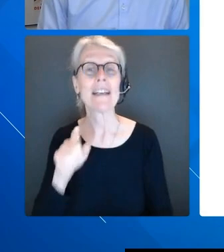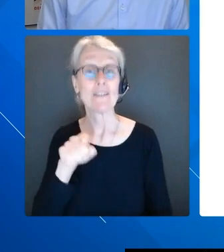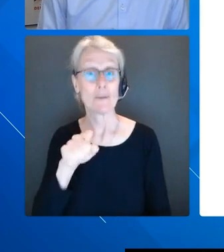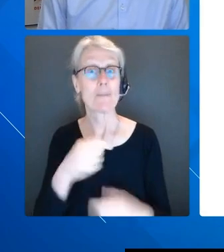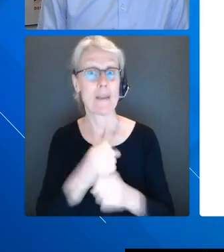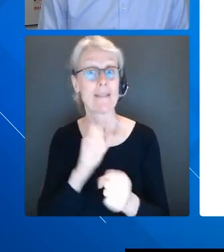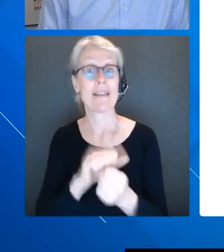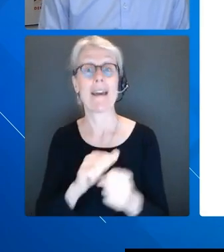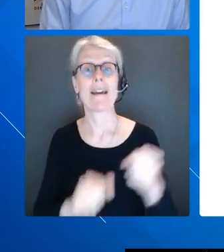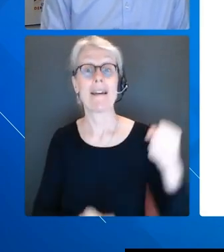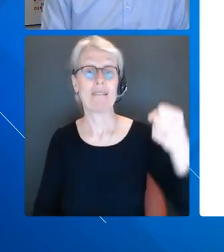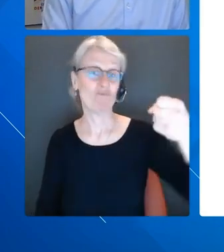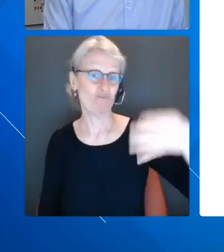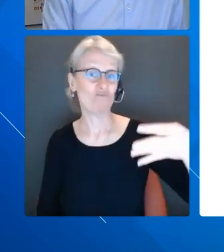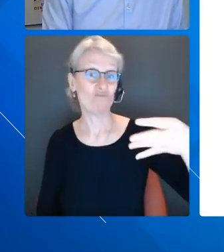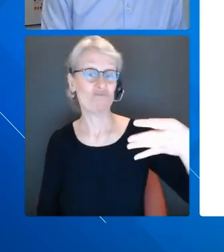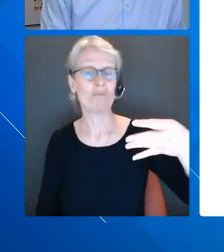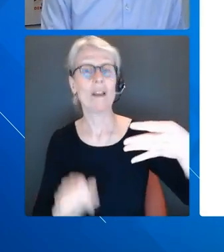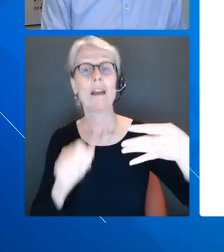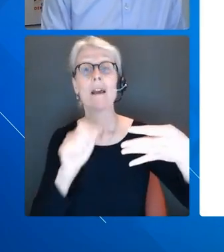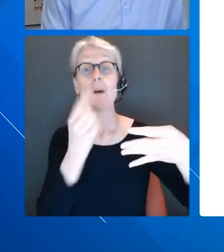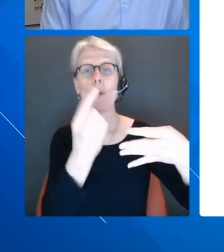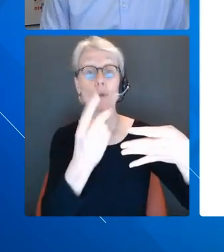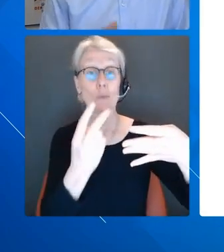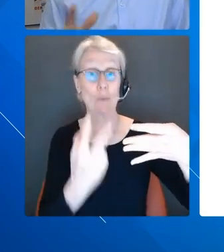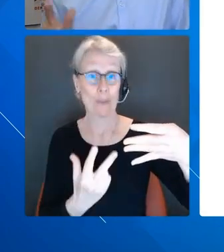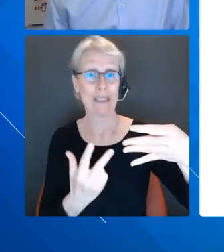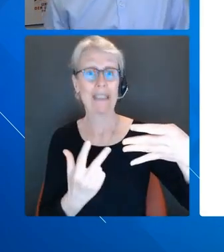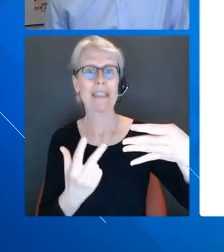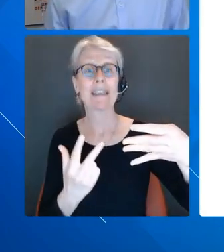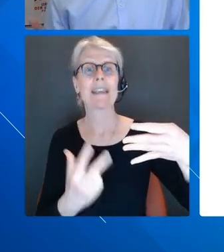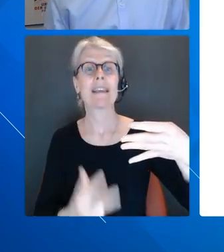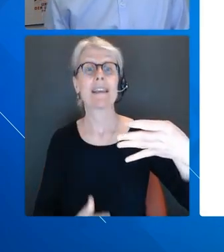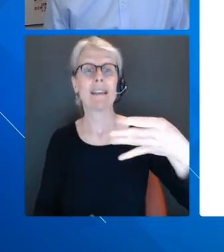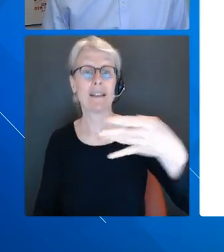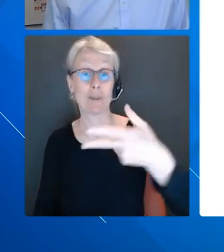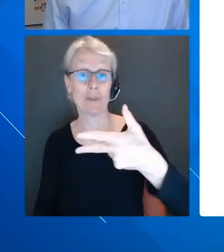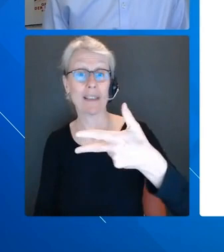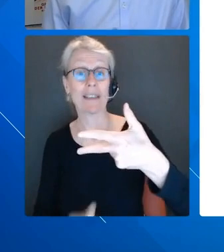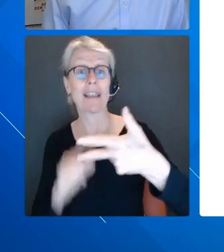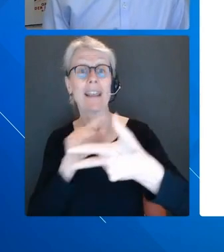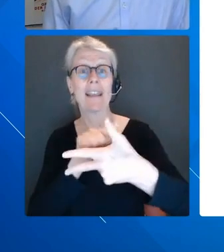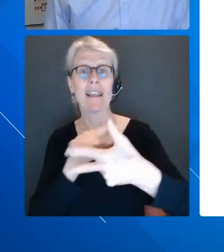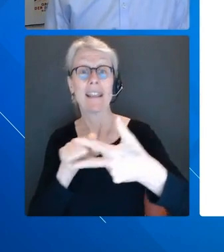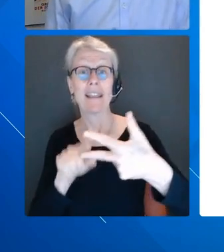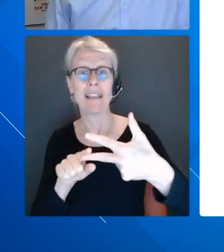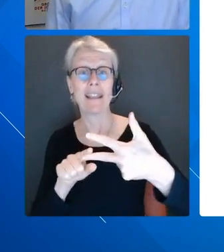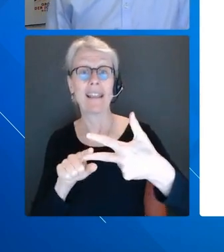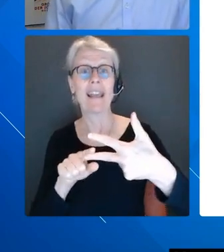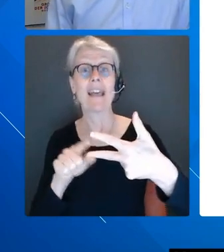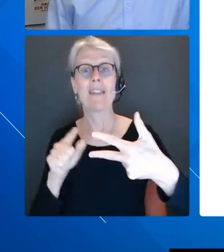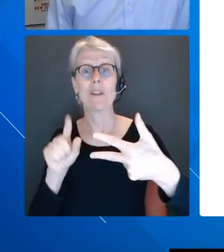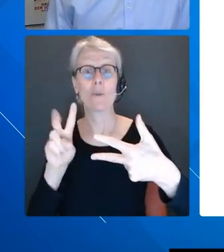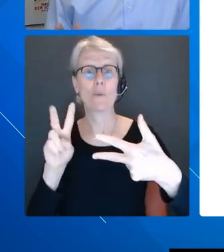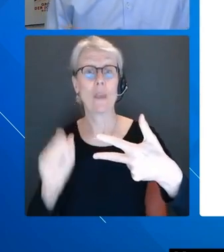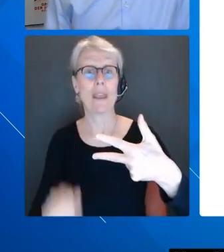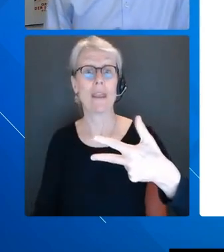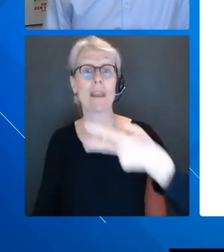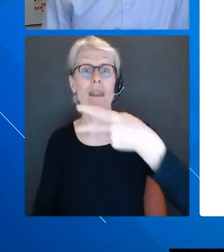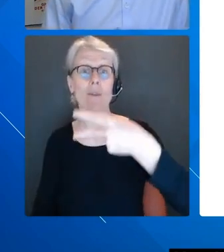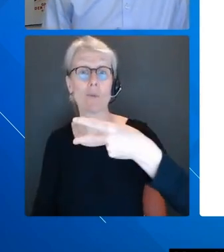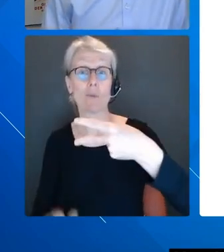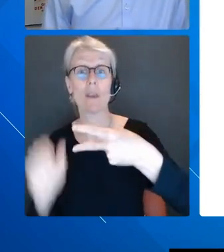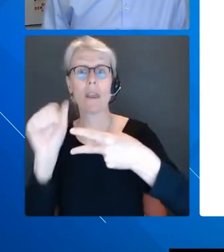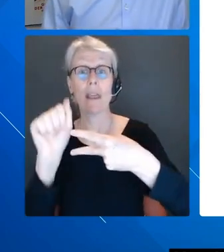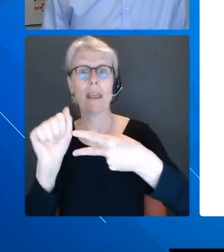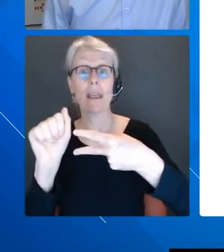be difficult for people with a mouse, who use a mouse, and they also make sure they work with keyboard. Sometimes they don't. Here